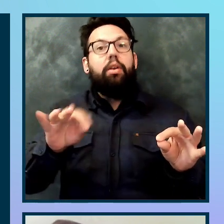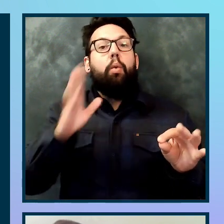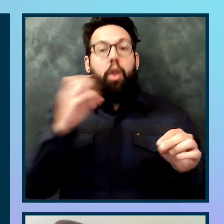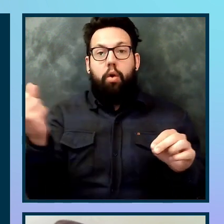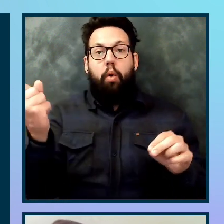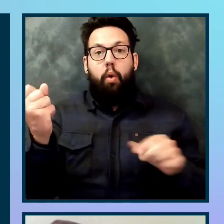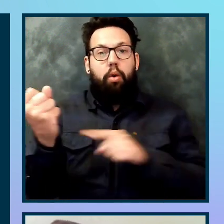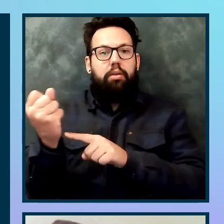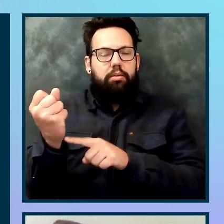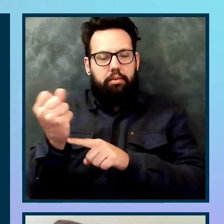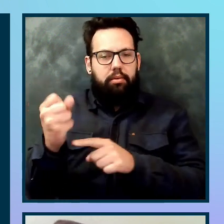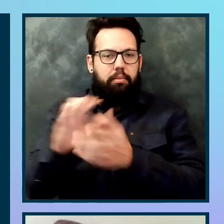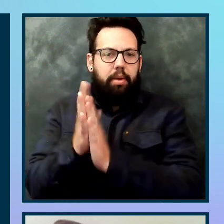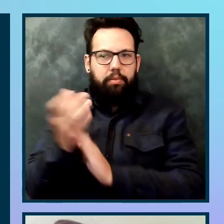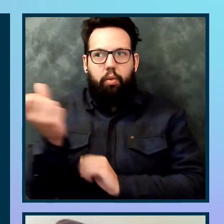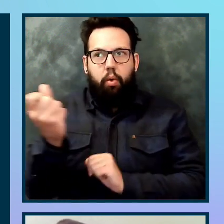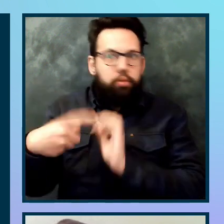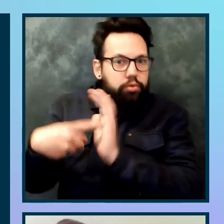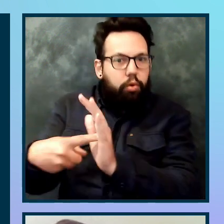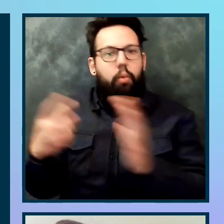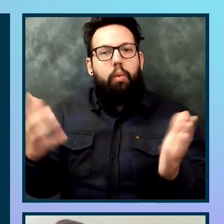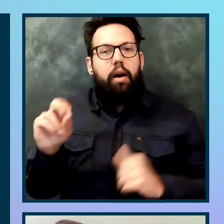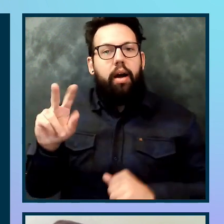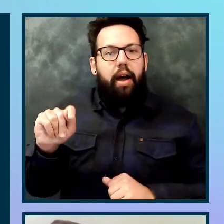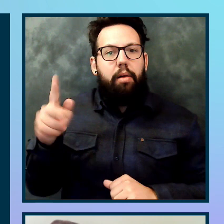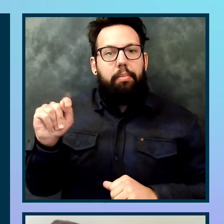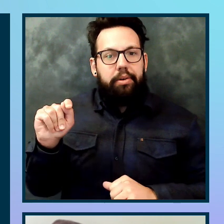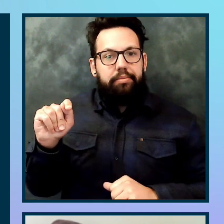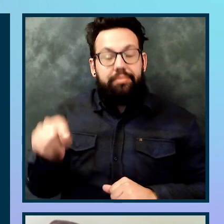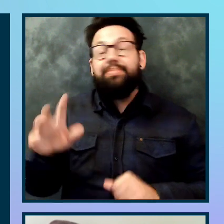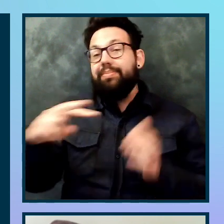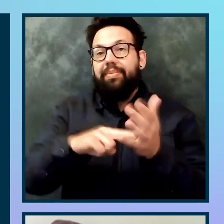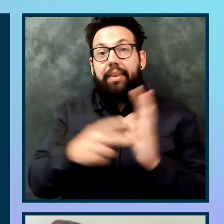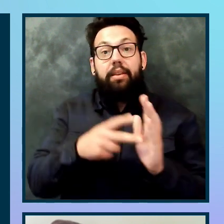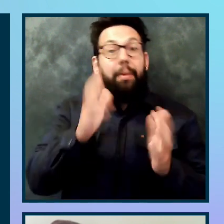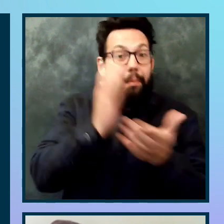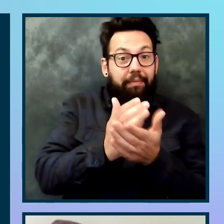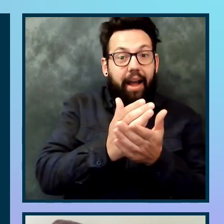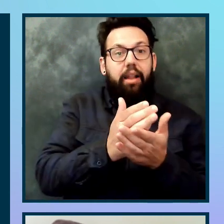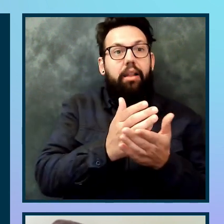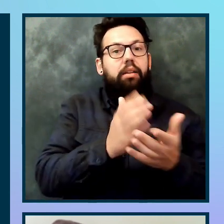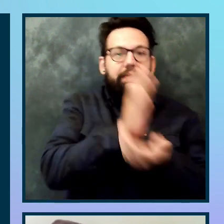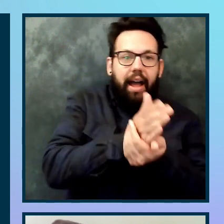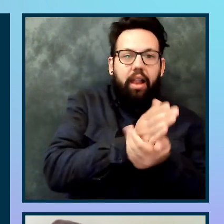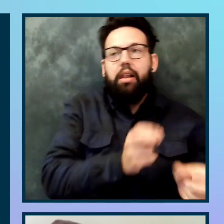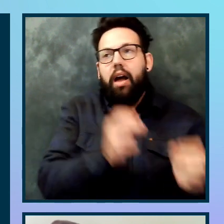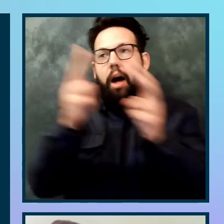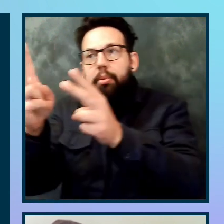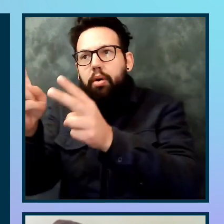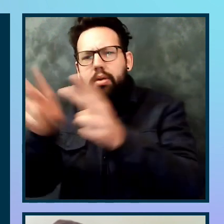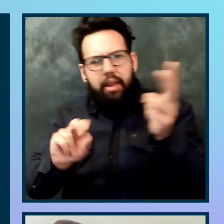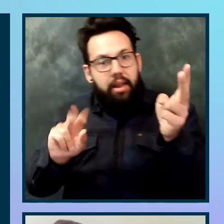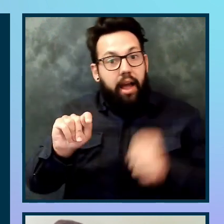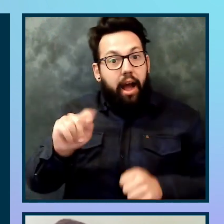our status of the uploading file. It is a result of uploading our file. Therefore, we can nest that status inside the output element,